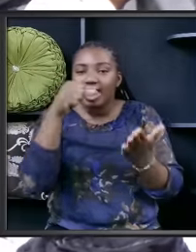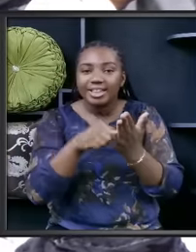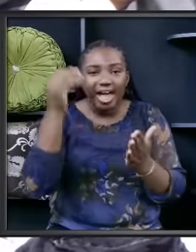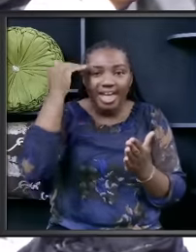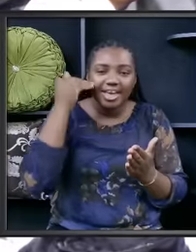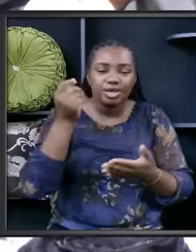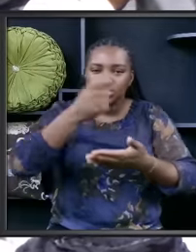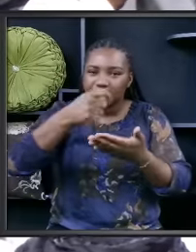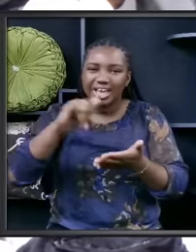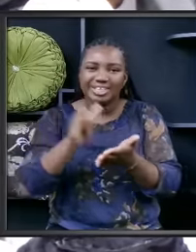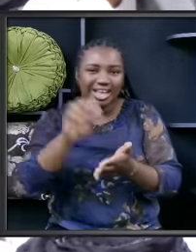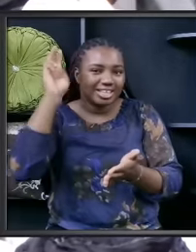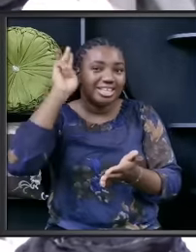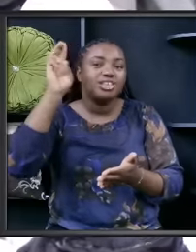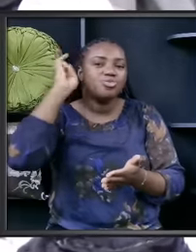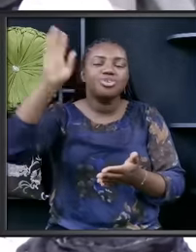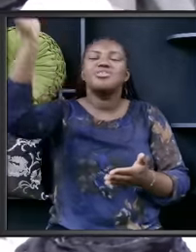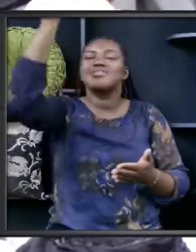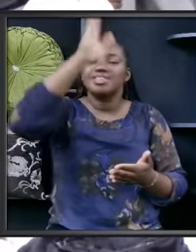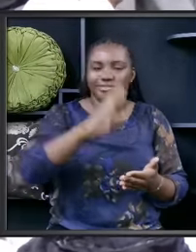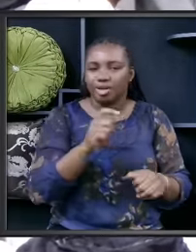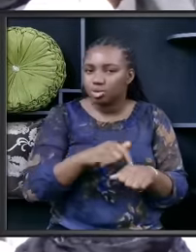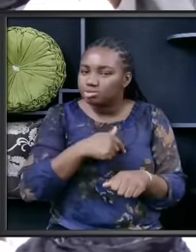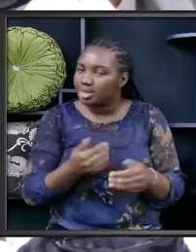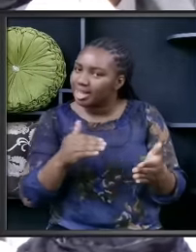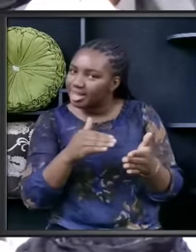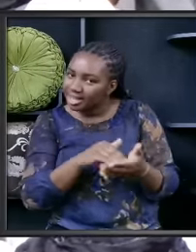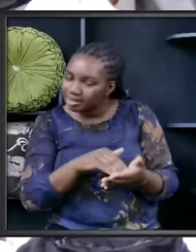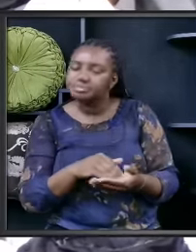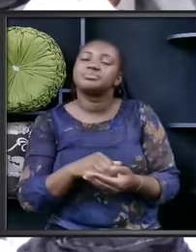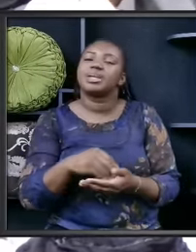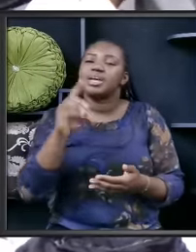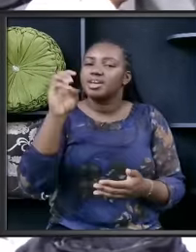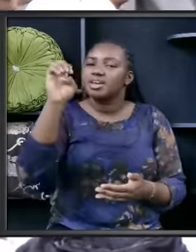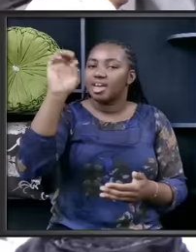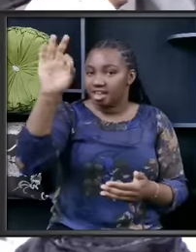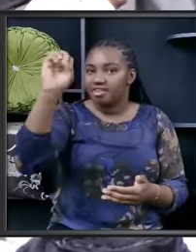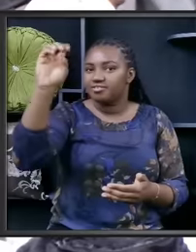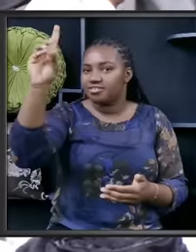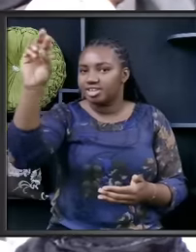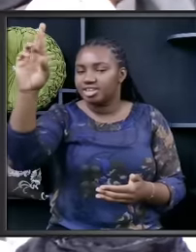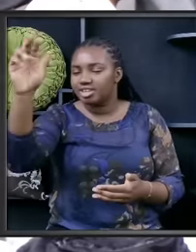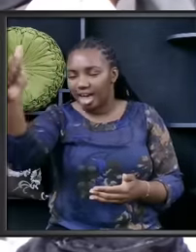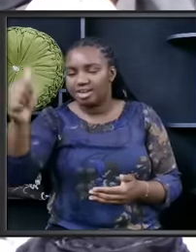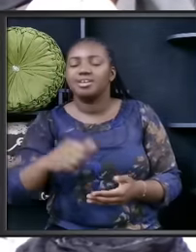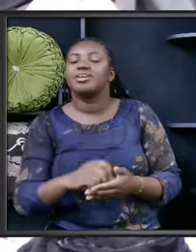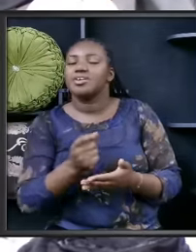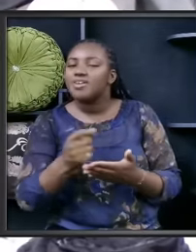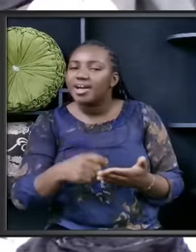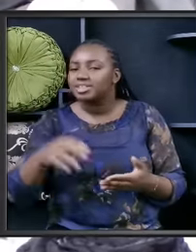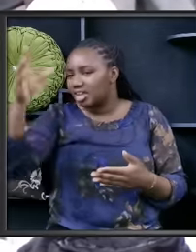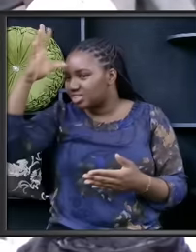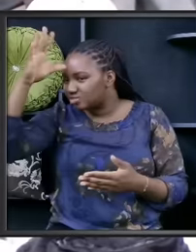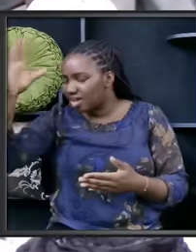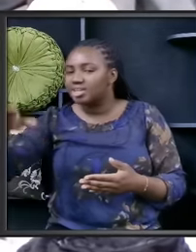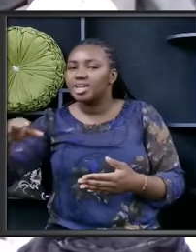them, say no go touch me again. Like an undertaking. An undertaking. Now if Fida can't write. So he can't sign them. In papa sign. Pastor,